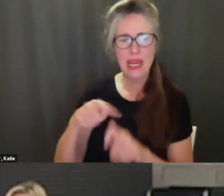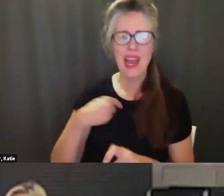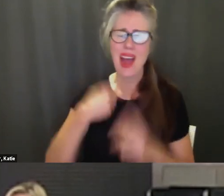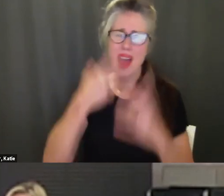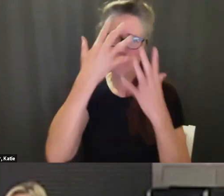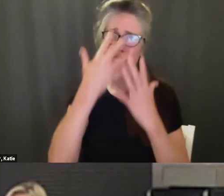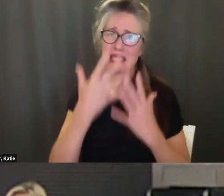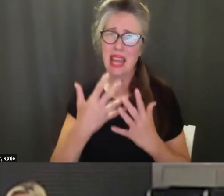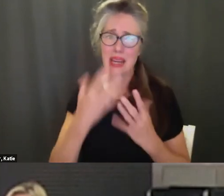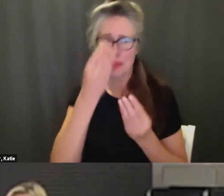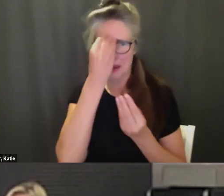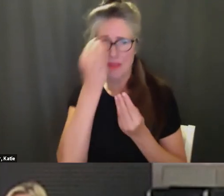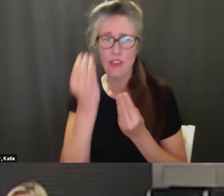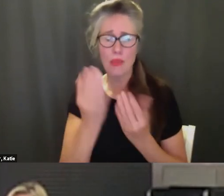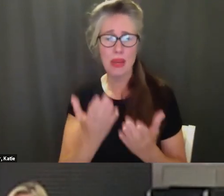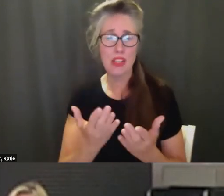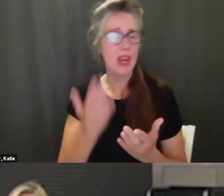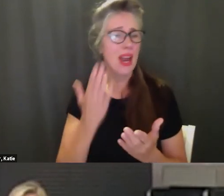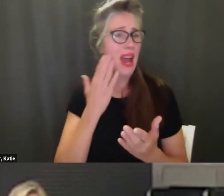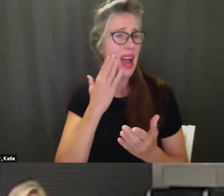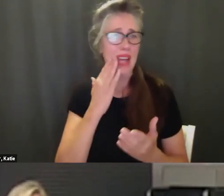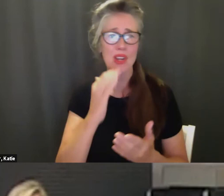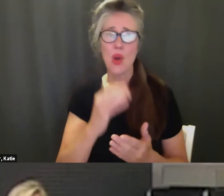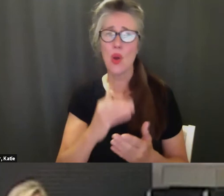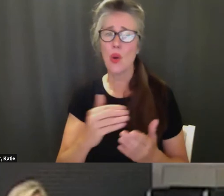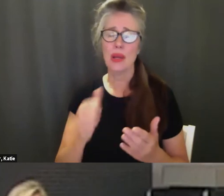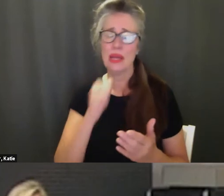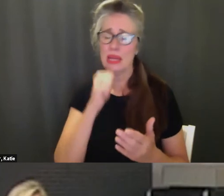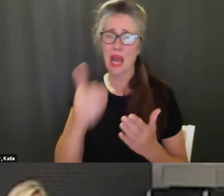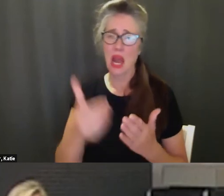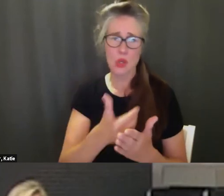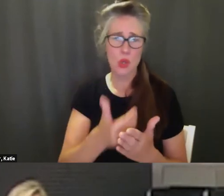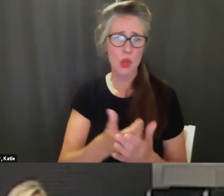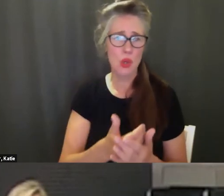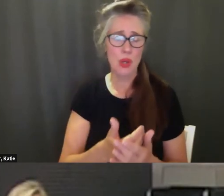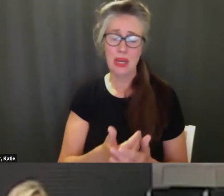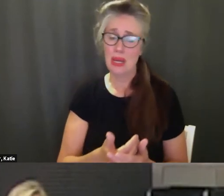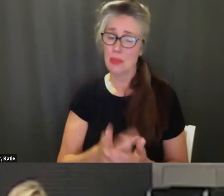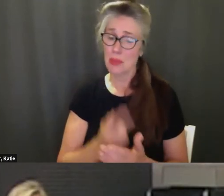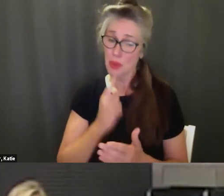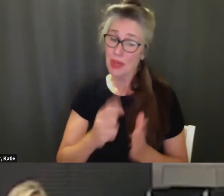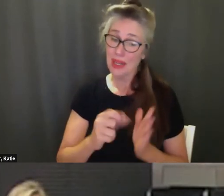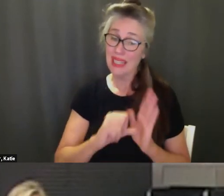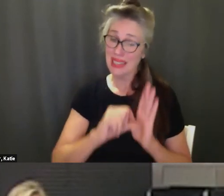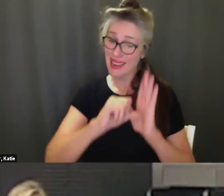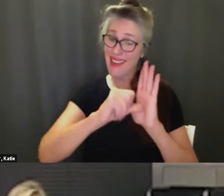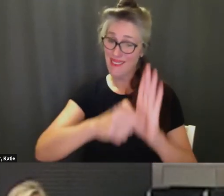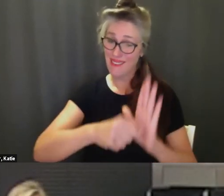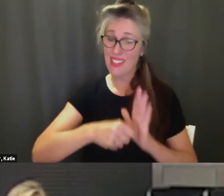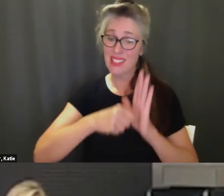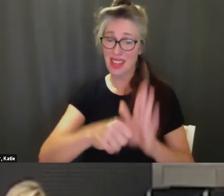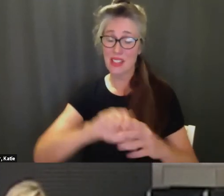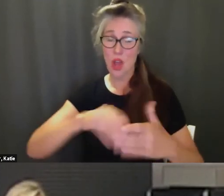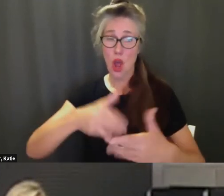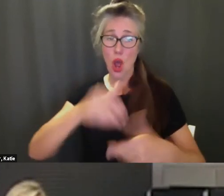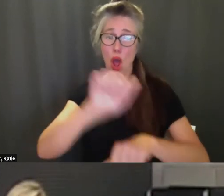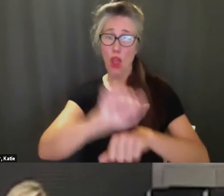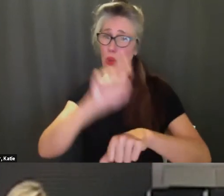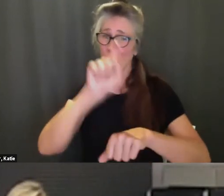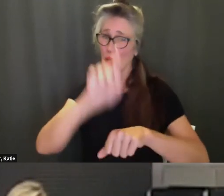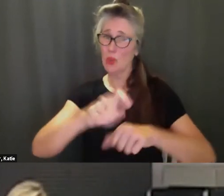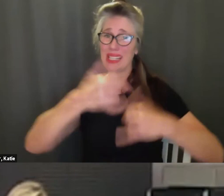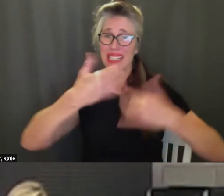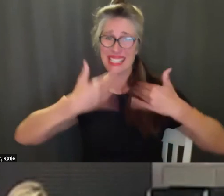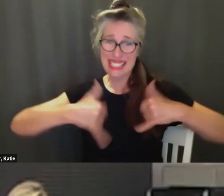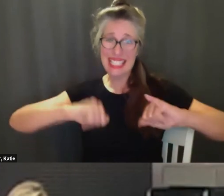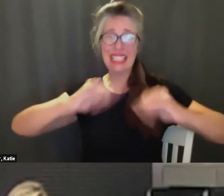by this information. I mean, I know it's not new information, but it brings to light all the work that we need to do that's